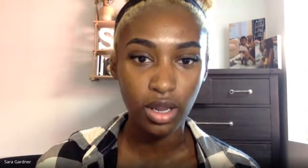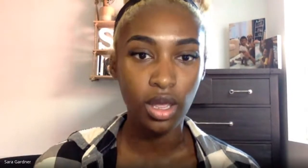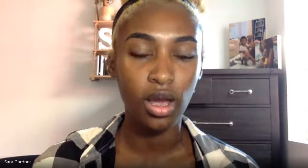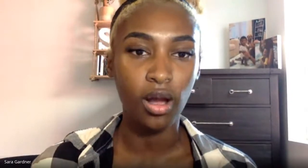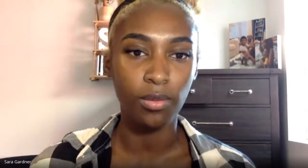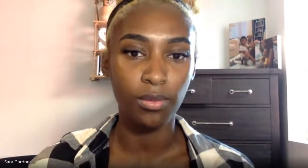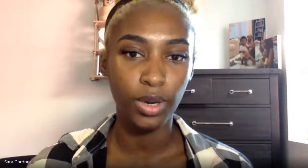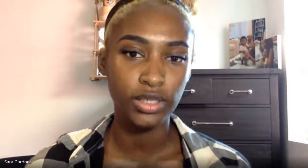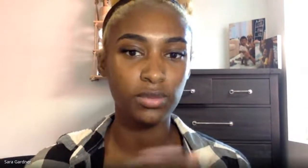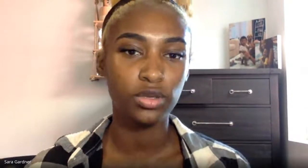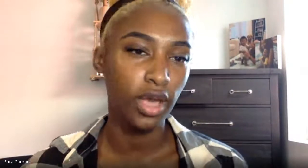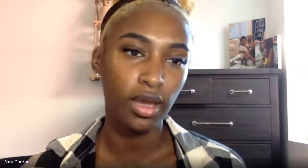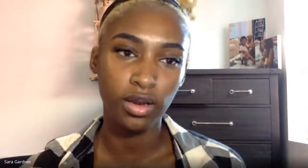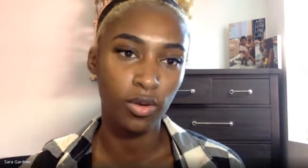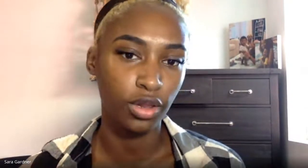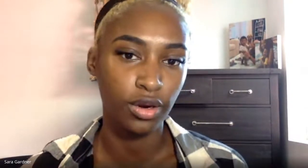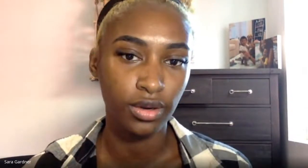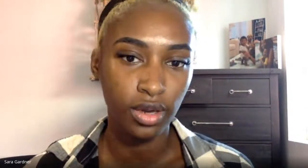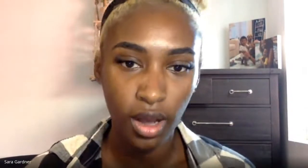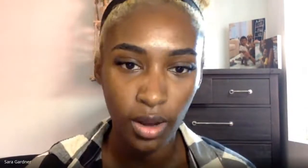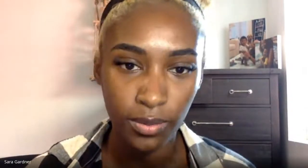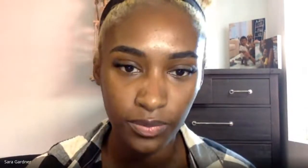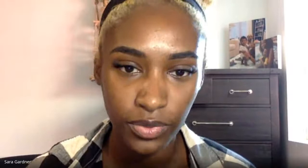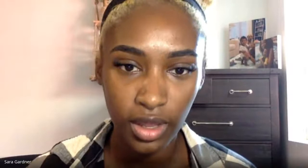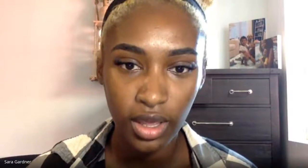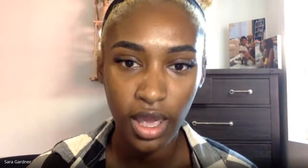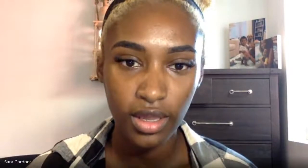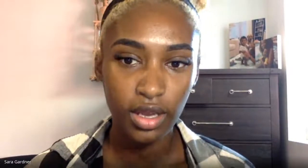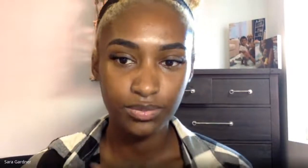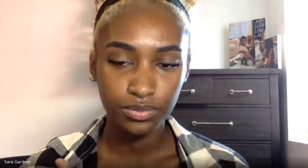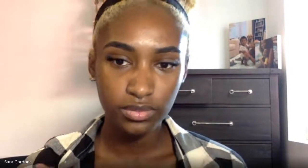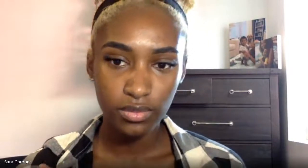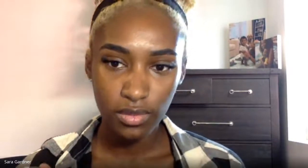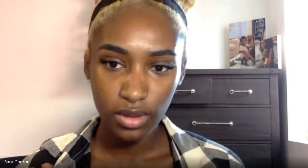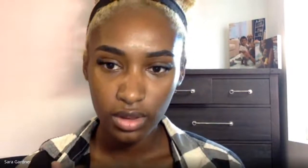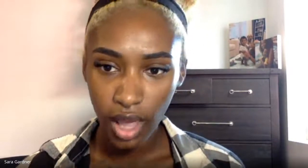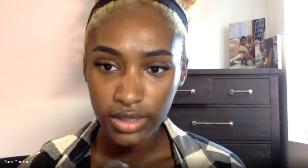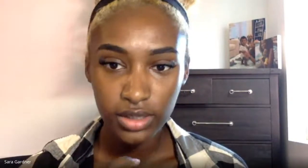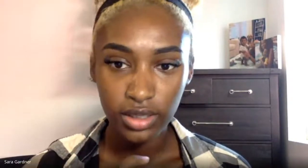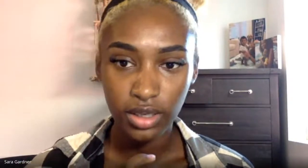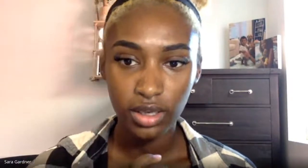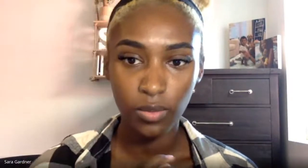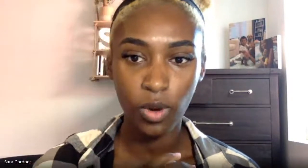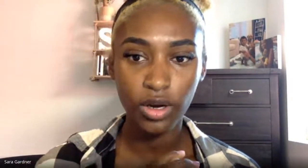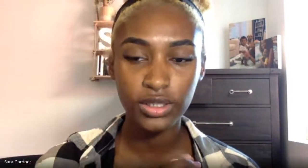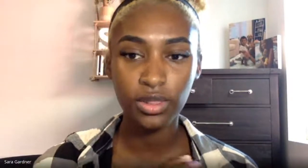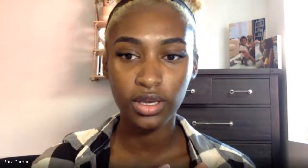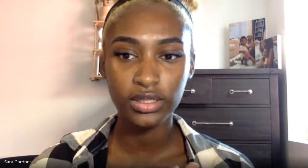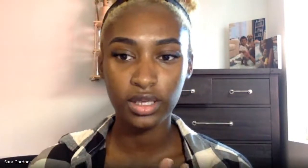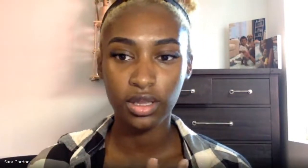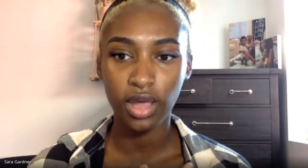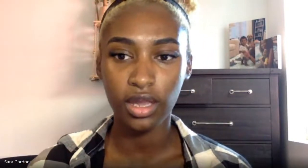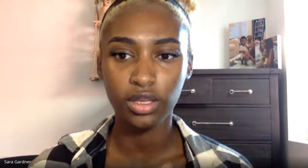bit better, but doesn't mean you can't know or learn. And then lastly, what are